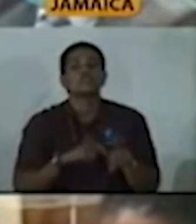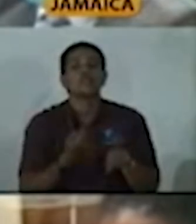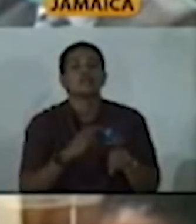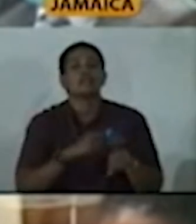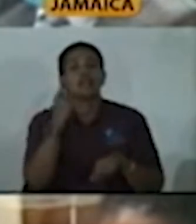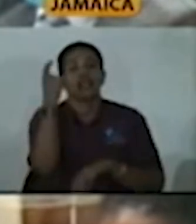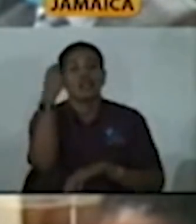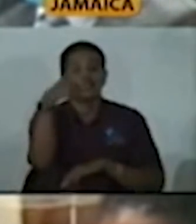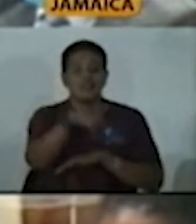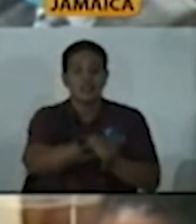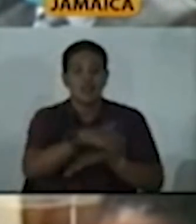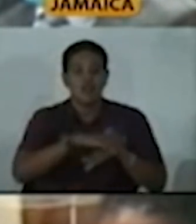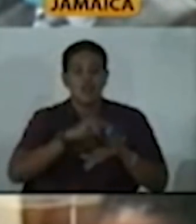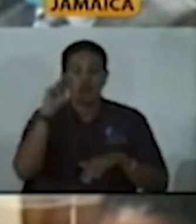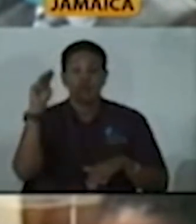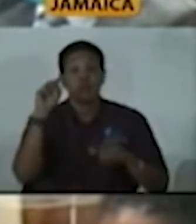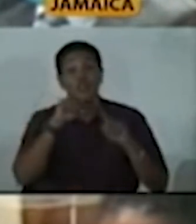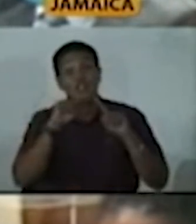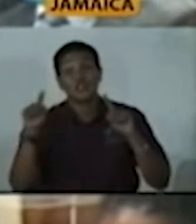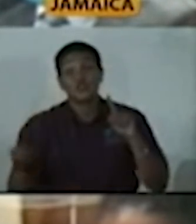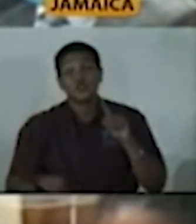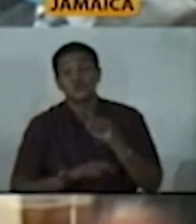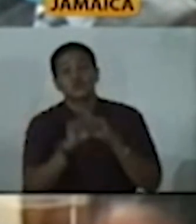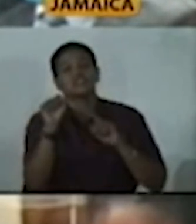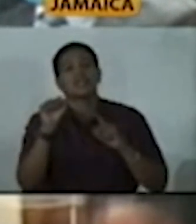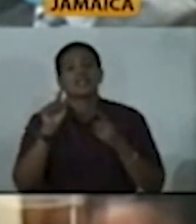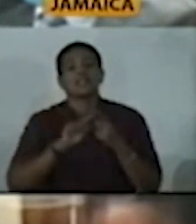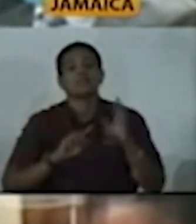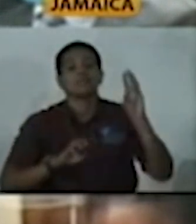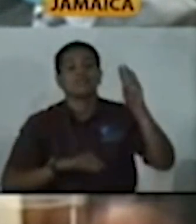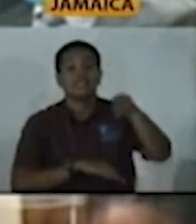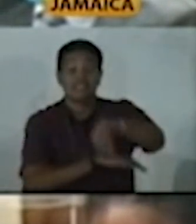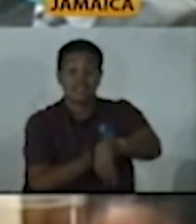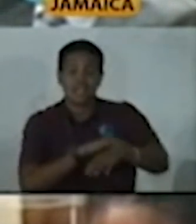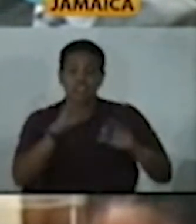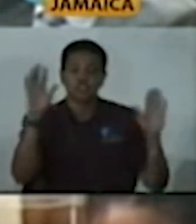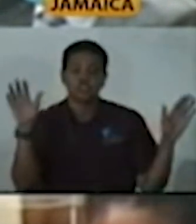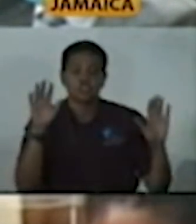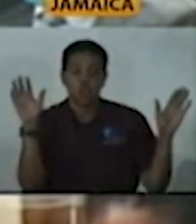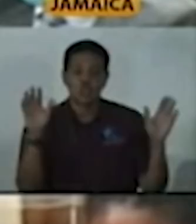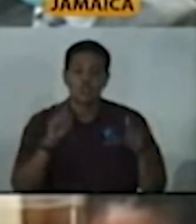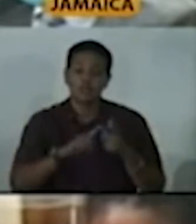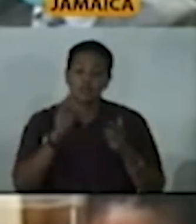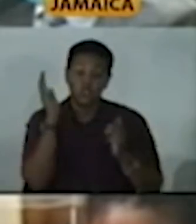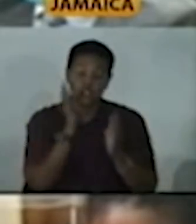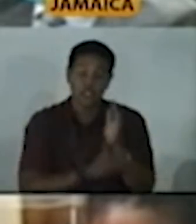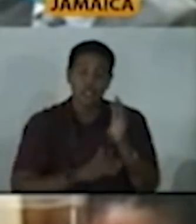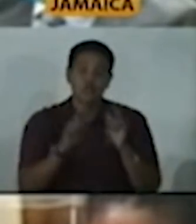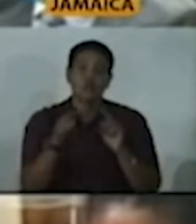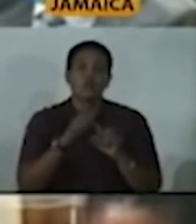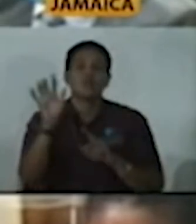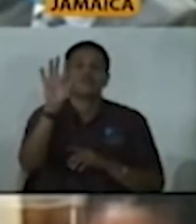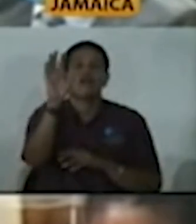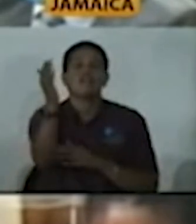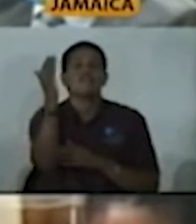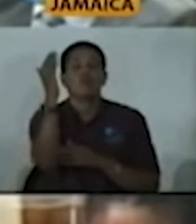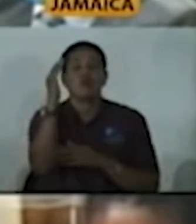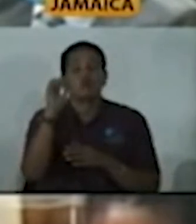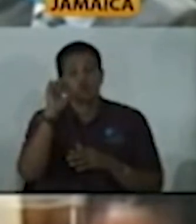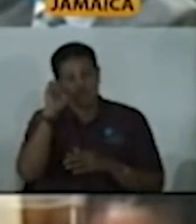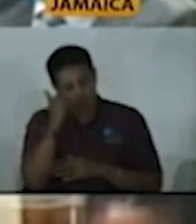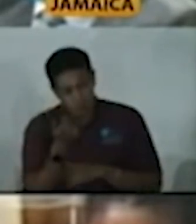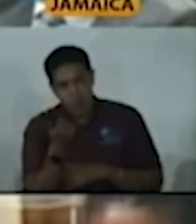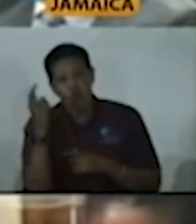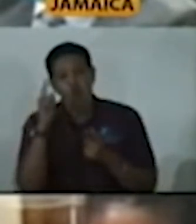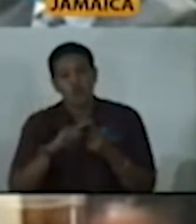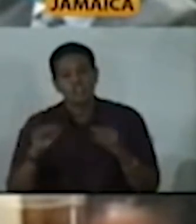11 p.m. on Monday to Saturday and 6 p.m. on Sunday and end at 5 a.m. the next